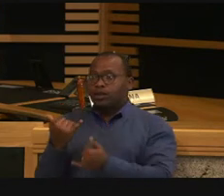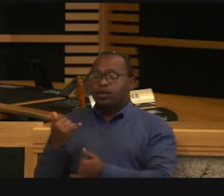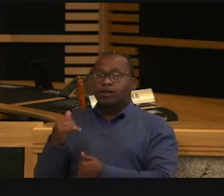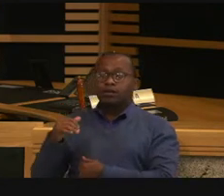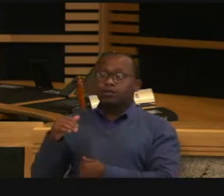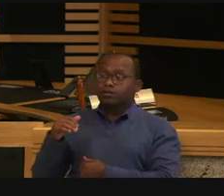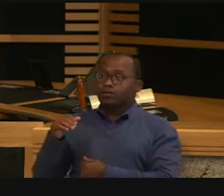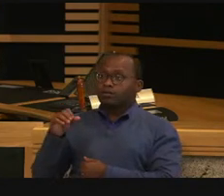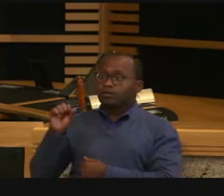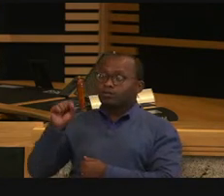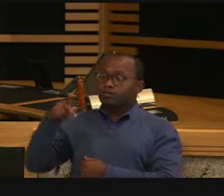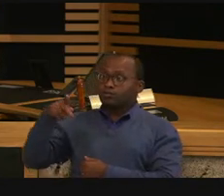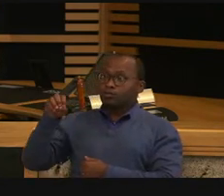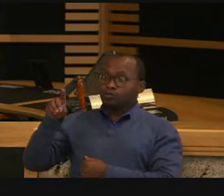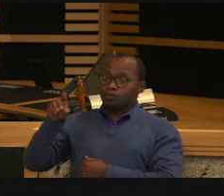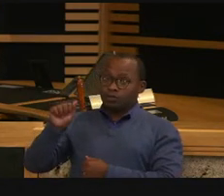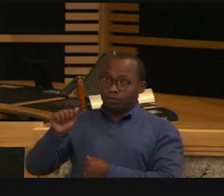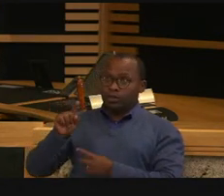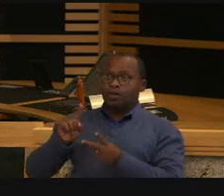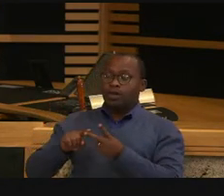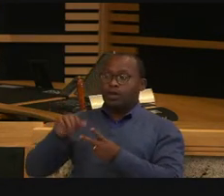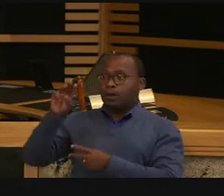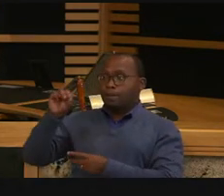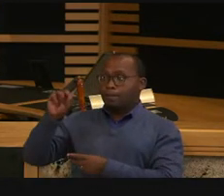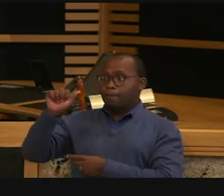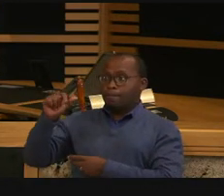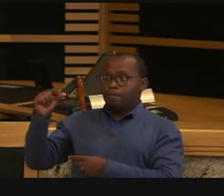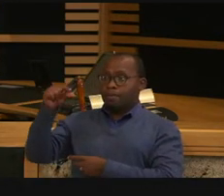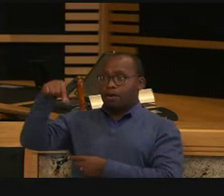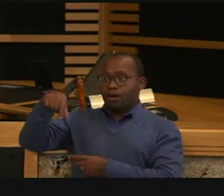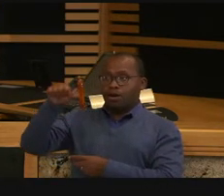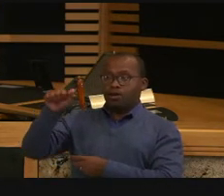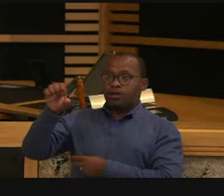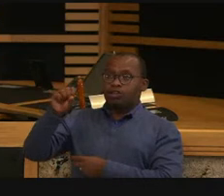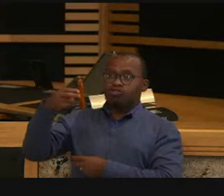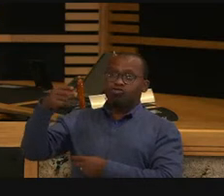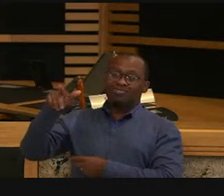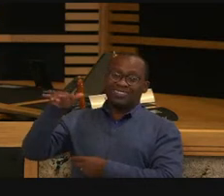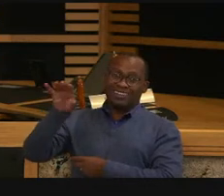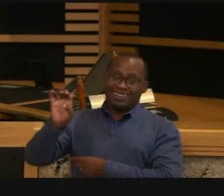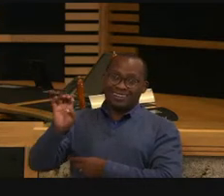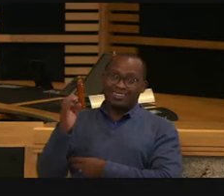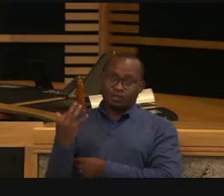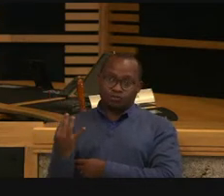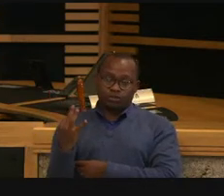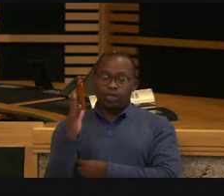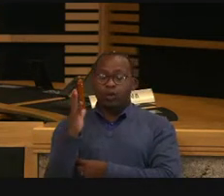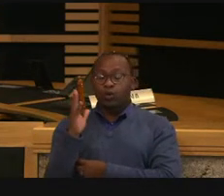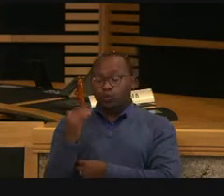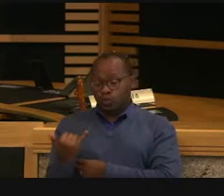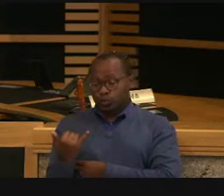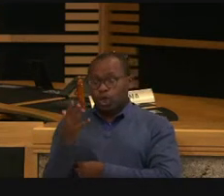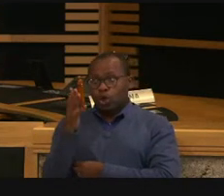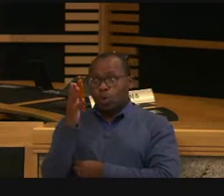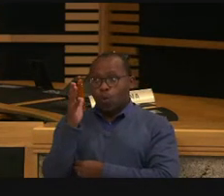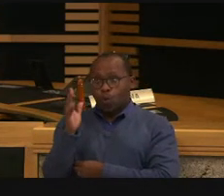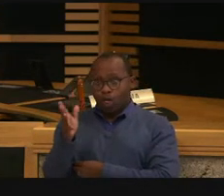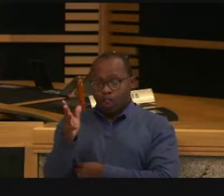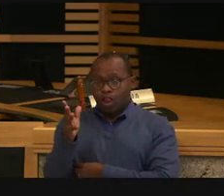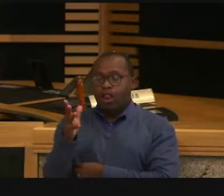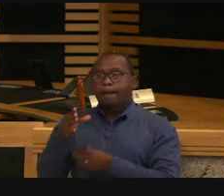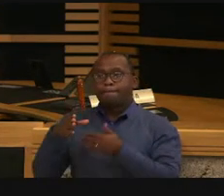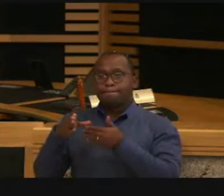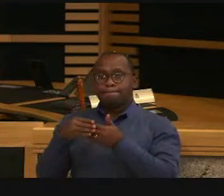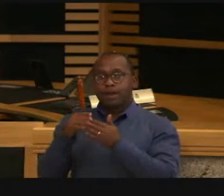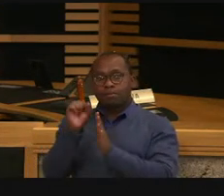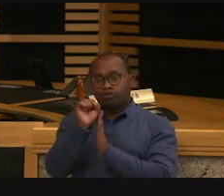Vena, those are the members indicated to table their member statements. 3 minutes per each. Over to